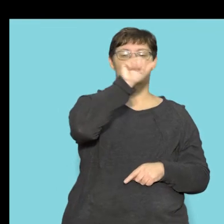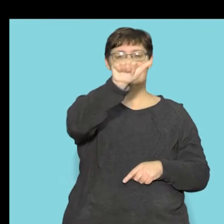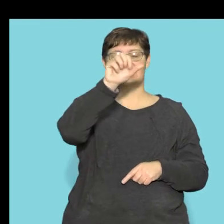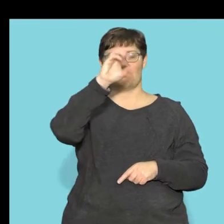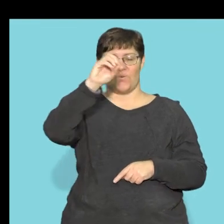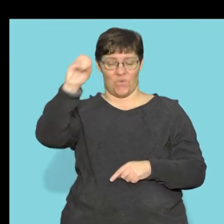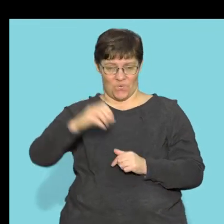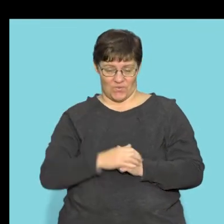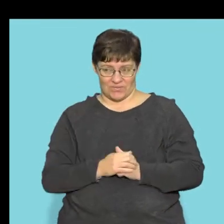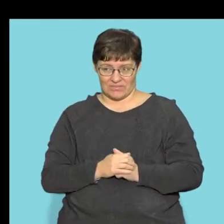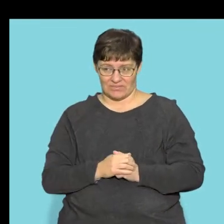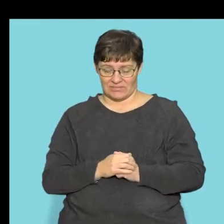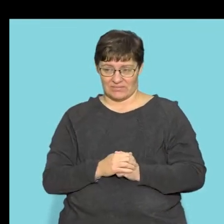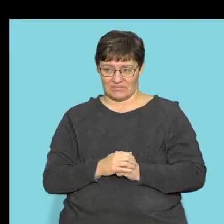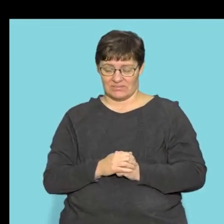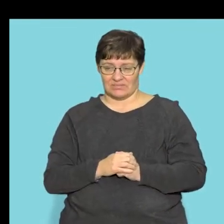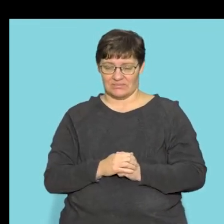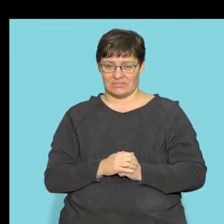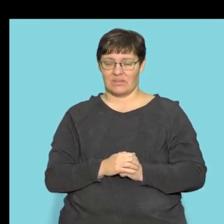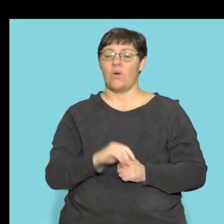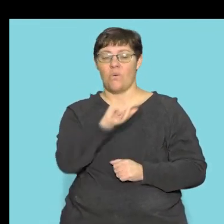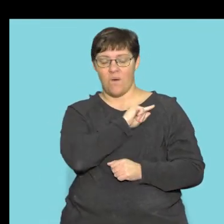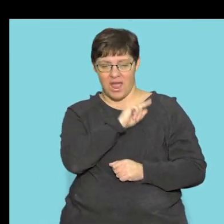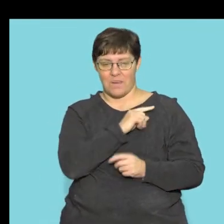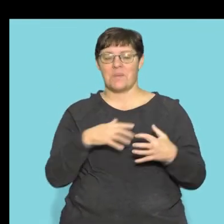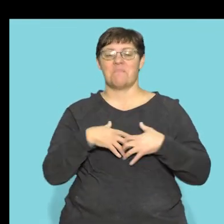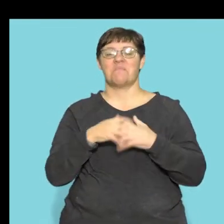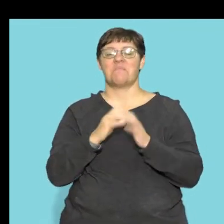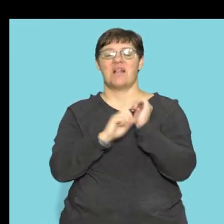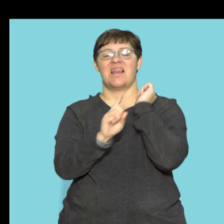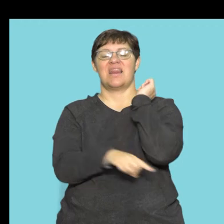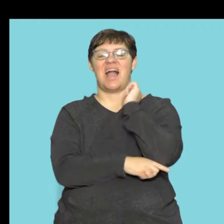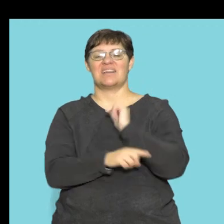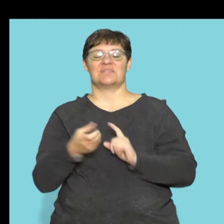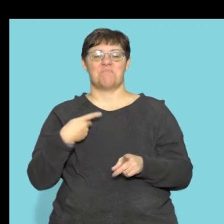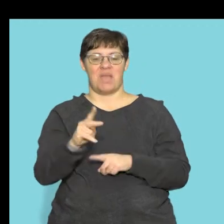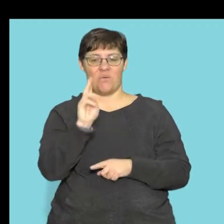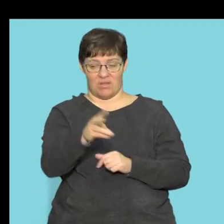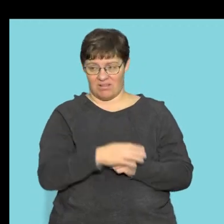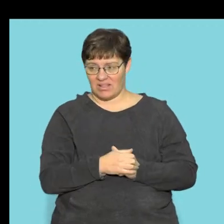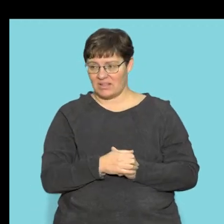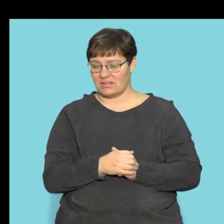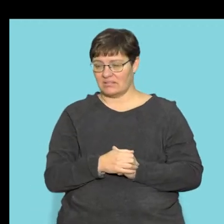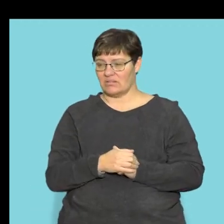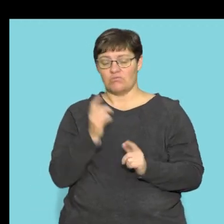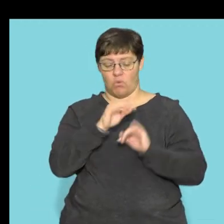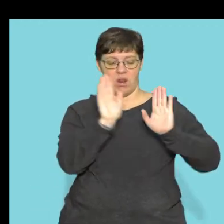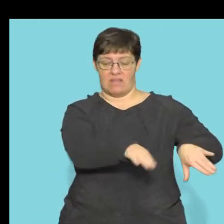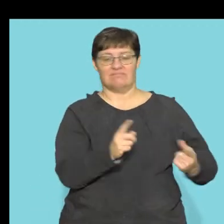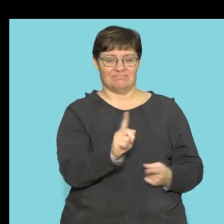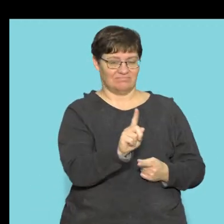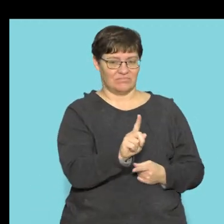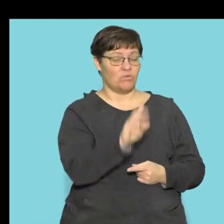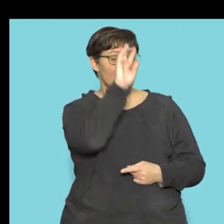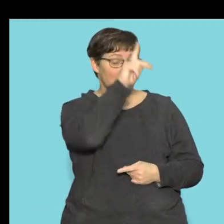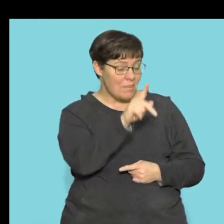1,940 from this 7,600 in order to get what my last installment is going to be,